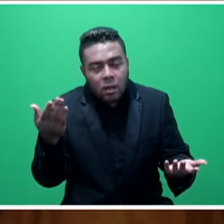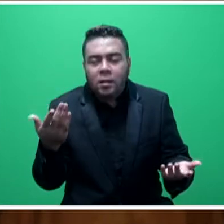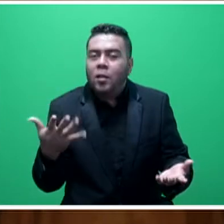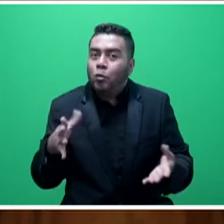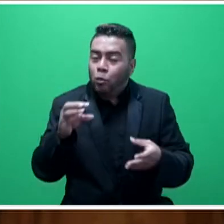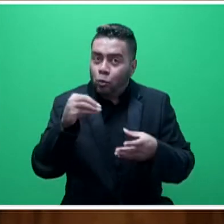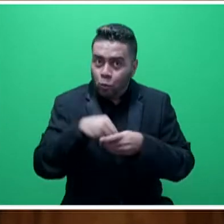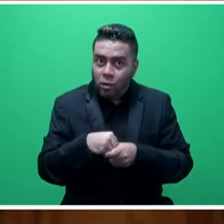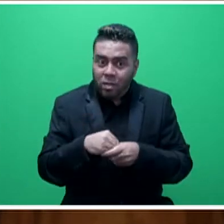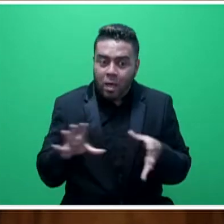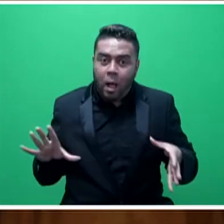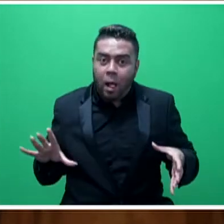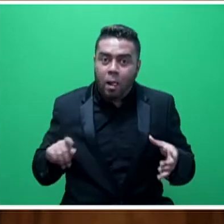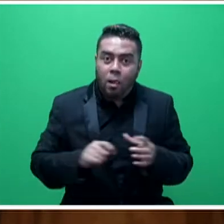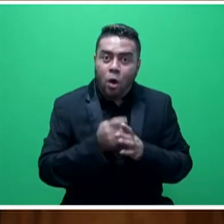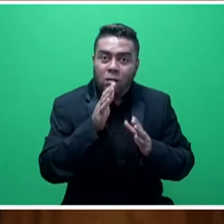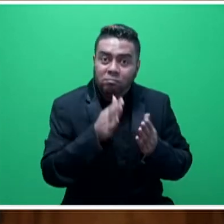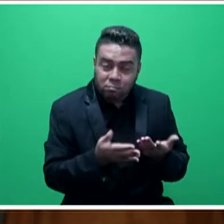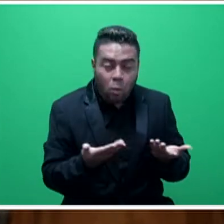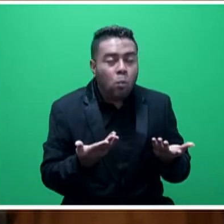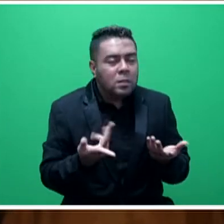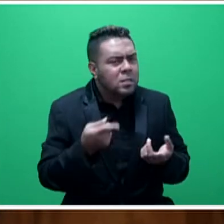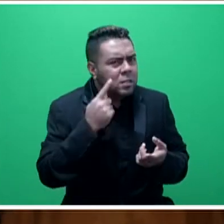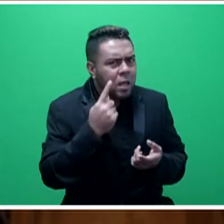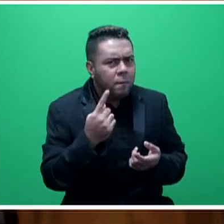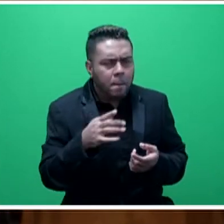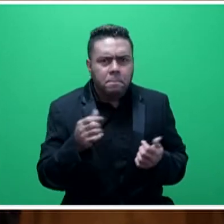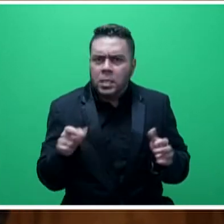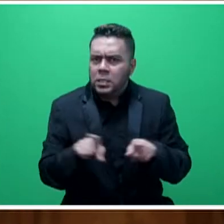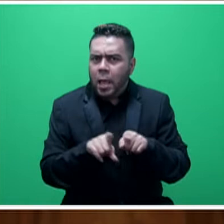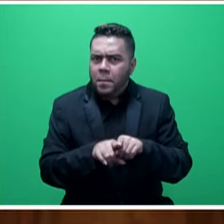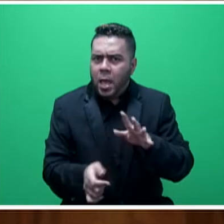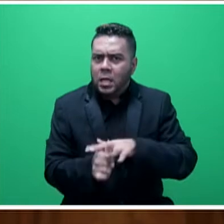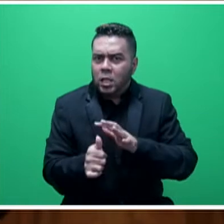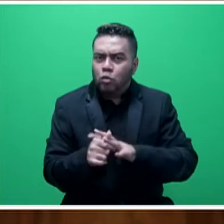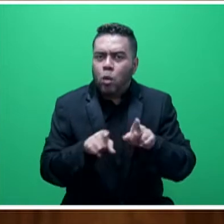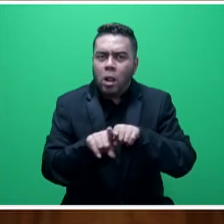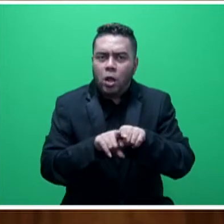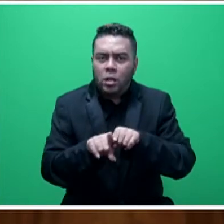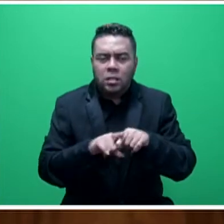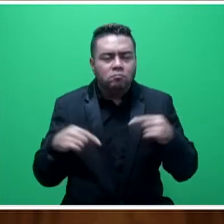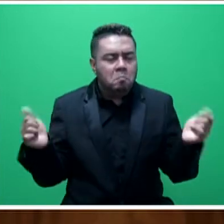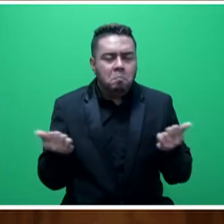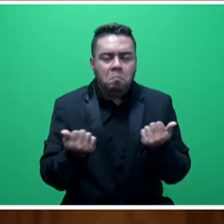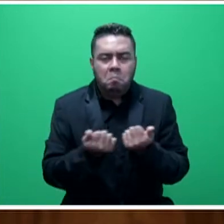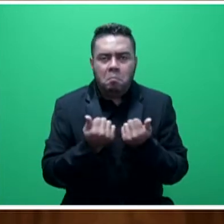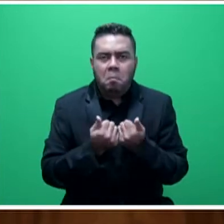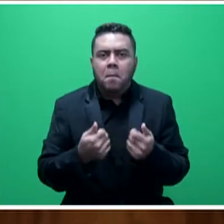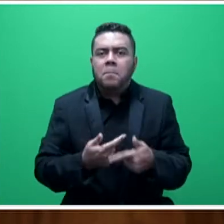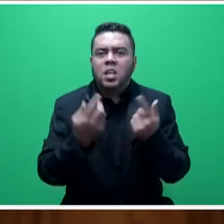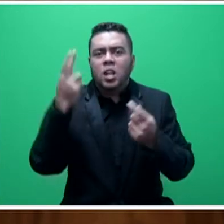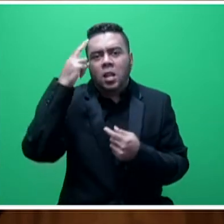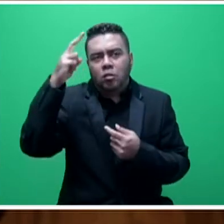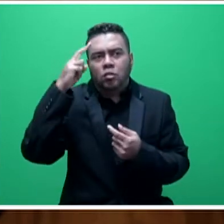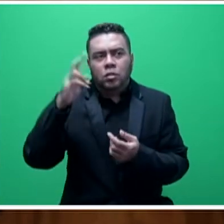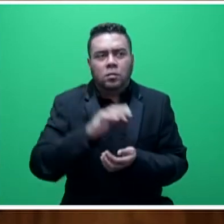COVID-19 lockdowns, we were able to provide our people with the same access to learning online like many other big nations. And this was not by